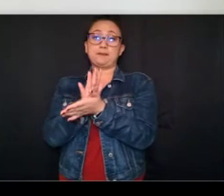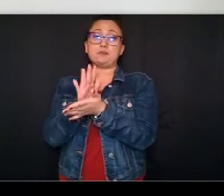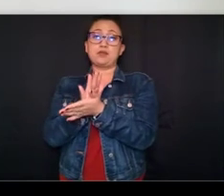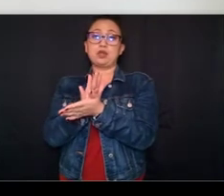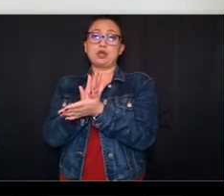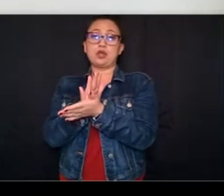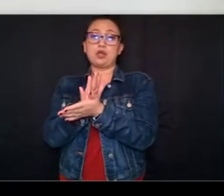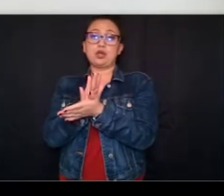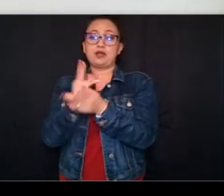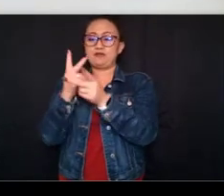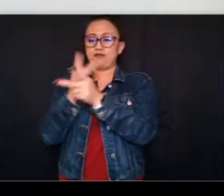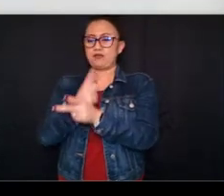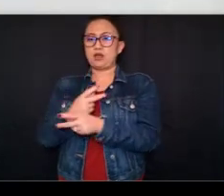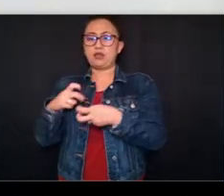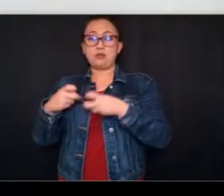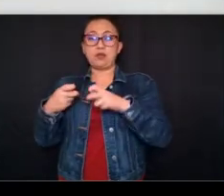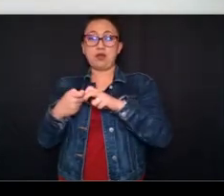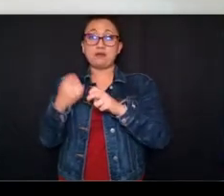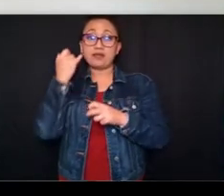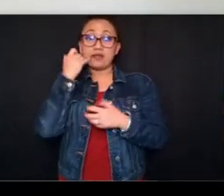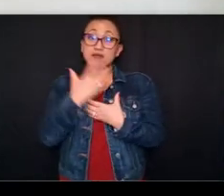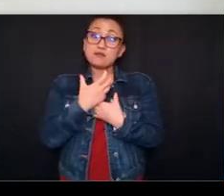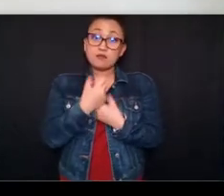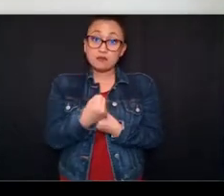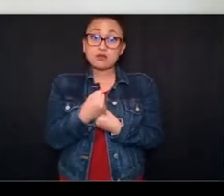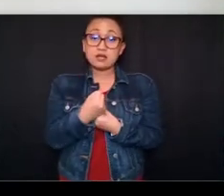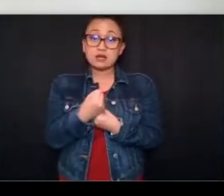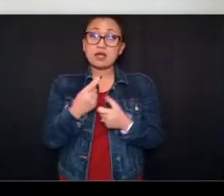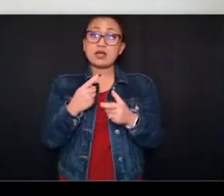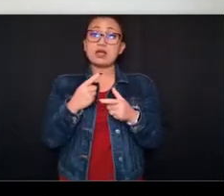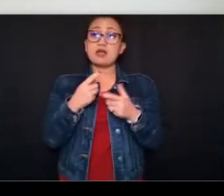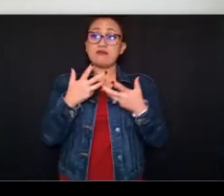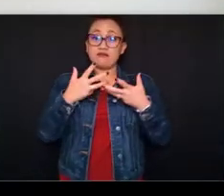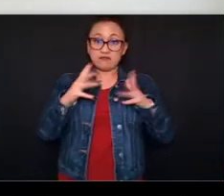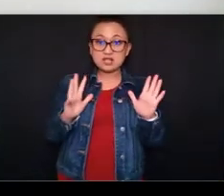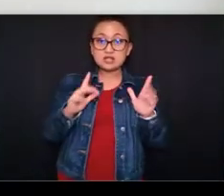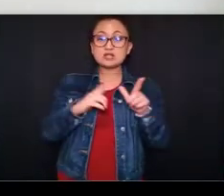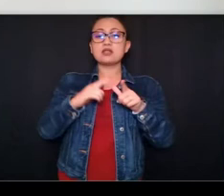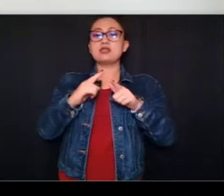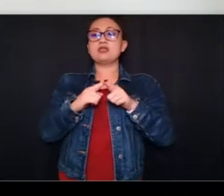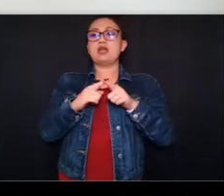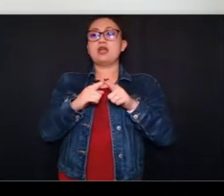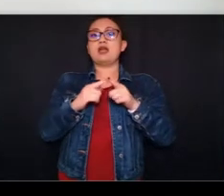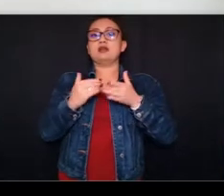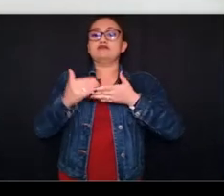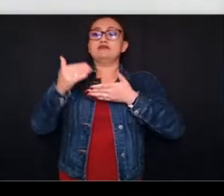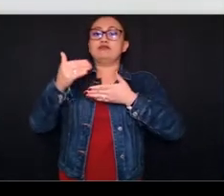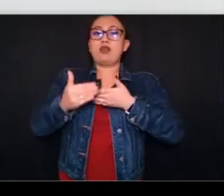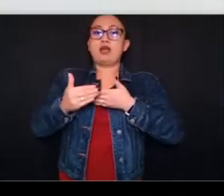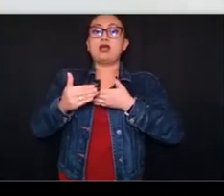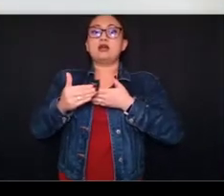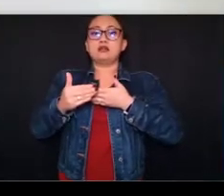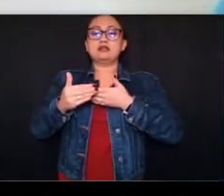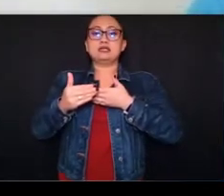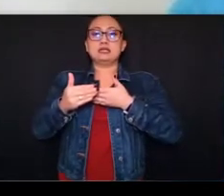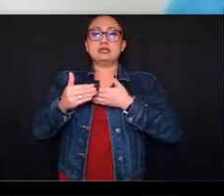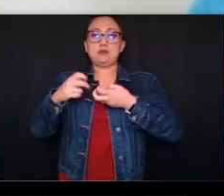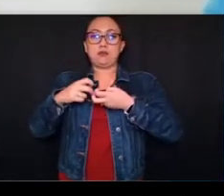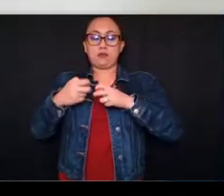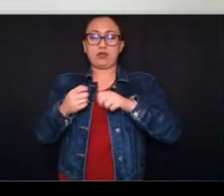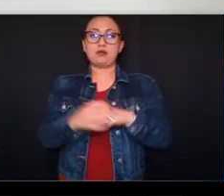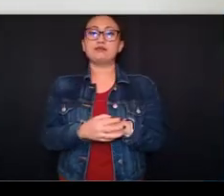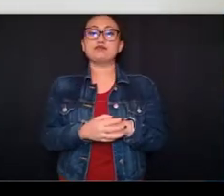you're confident that you understand everything and you're doing well, then you can move on to the next topic. That's the way to succeed in math. So we have this concept called the